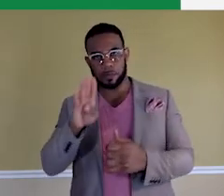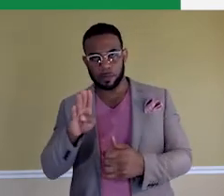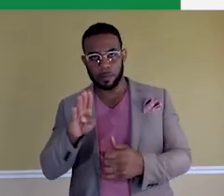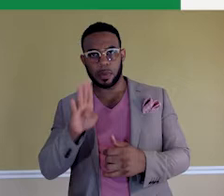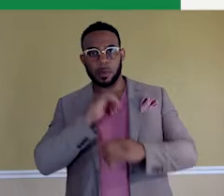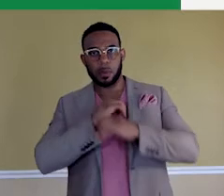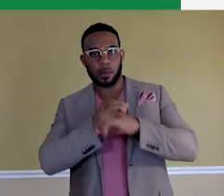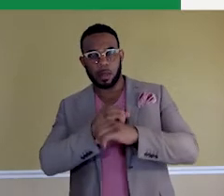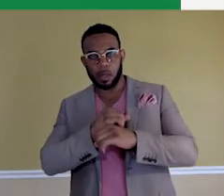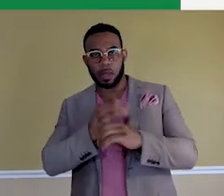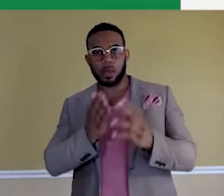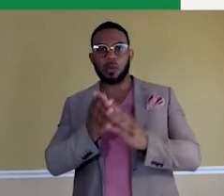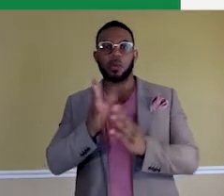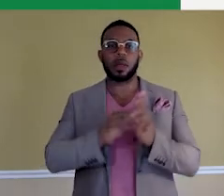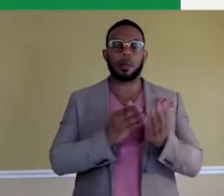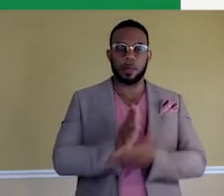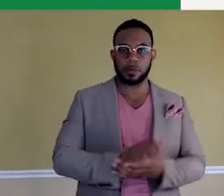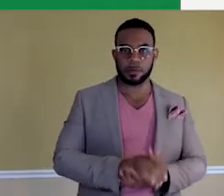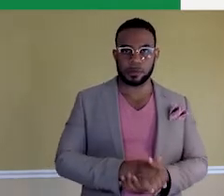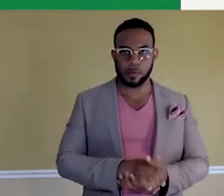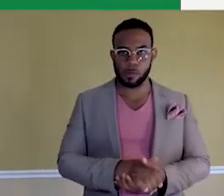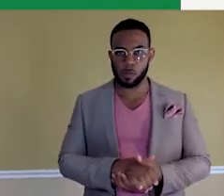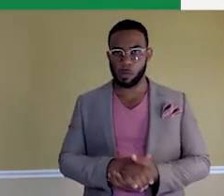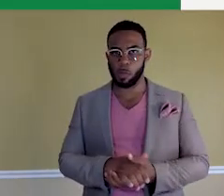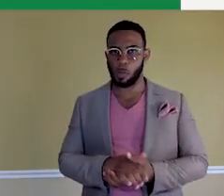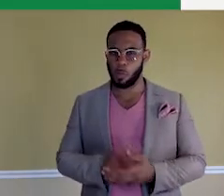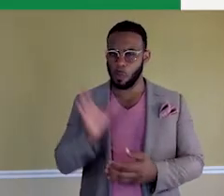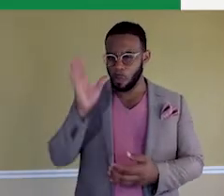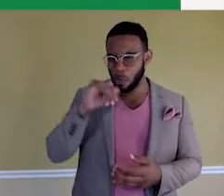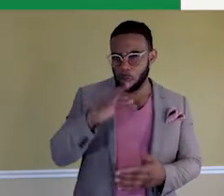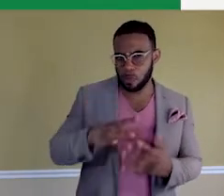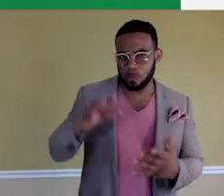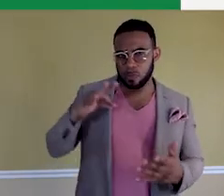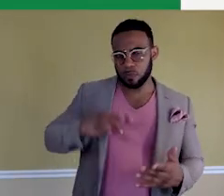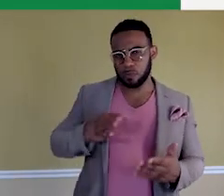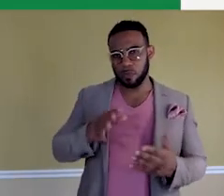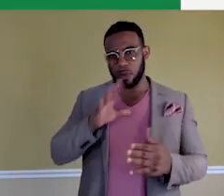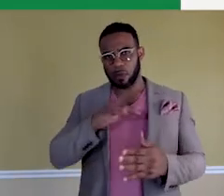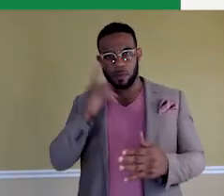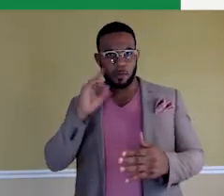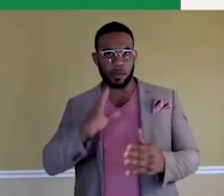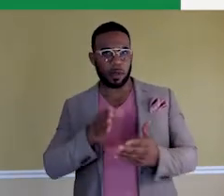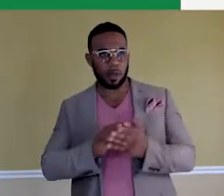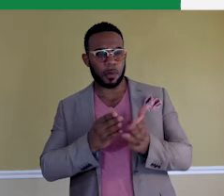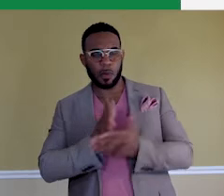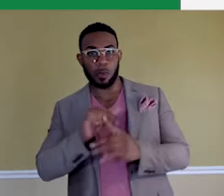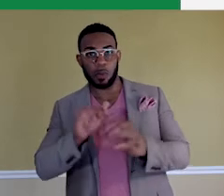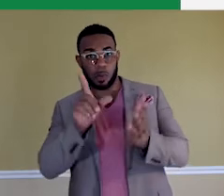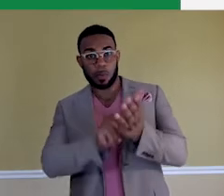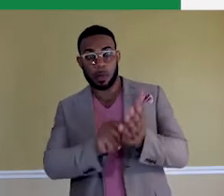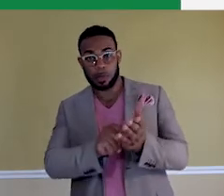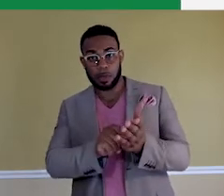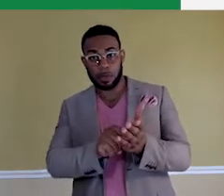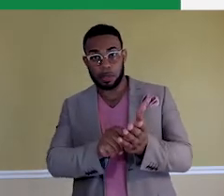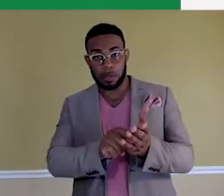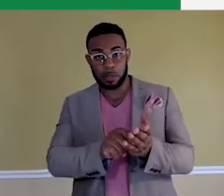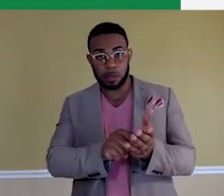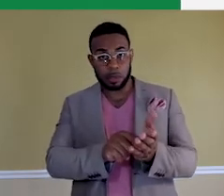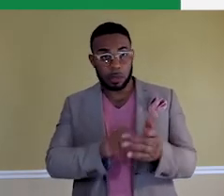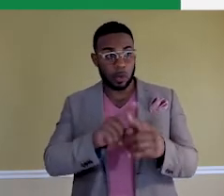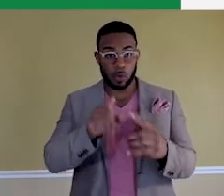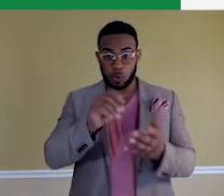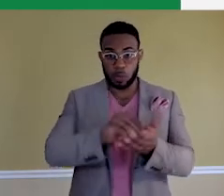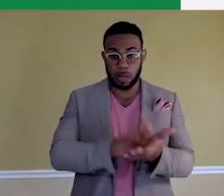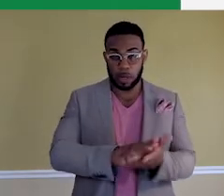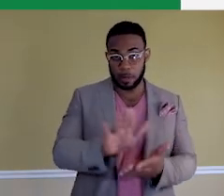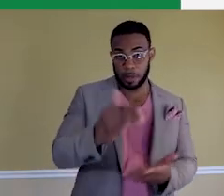are protected with copyright. A peculiar but very useful feature of copyright is the fact that once you publish or you